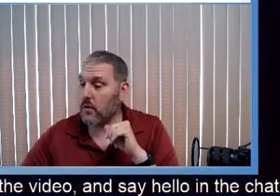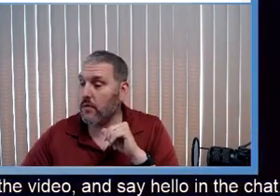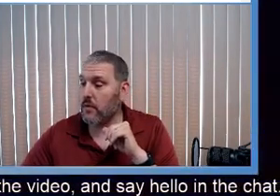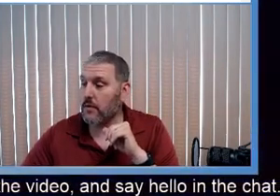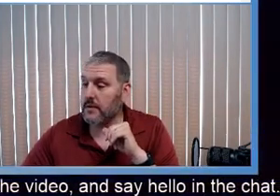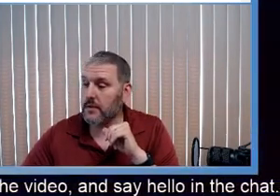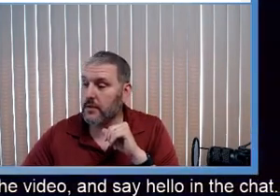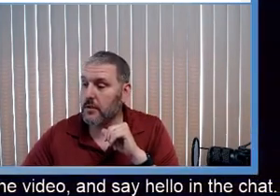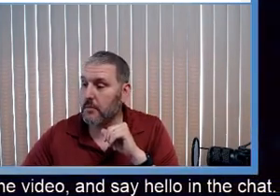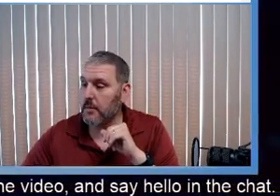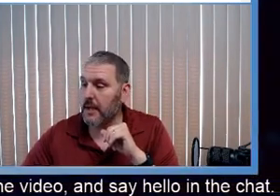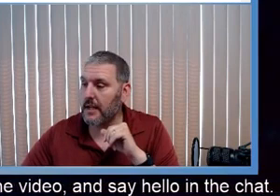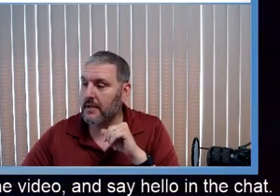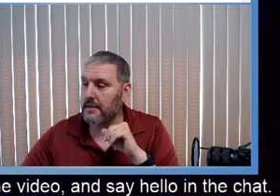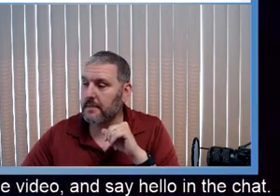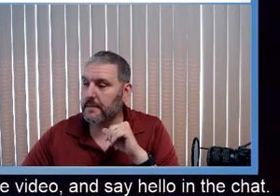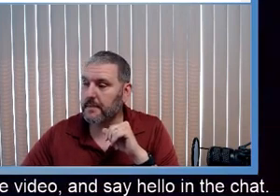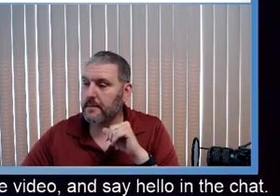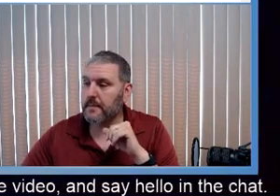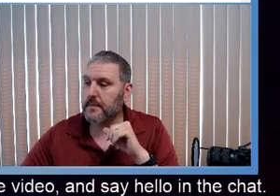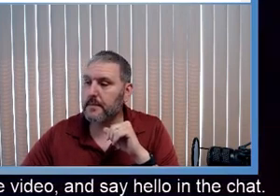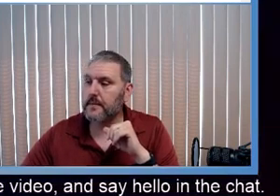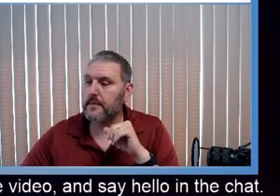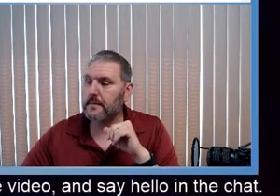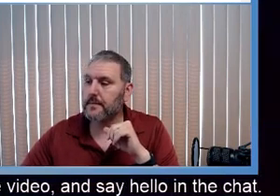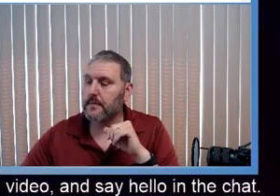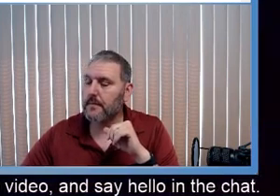of it, it's over. You just put it behind you.